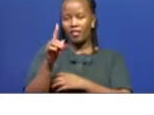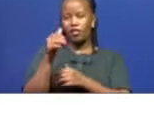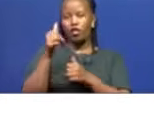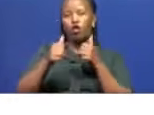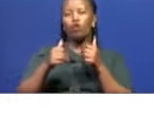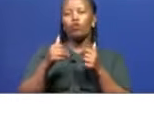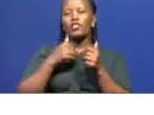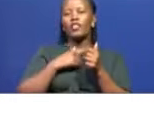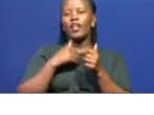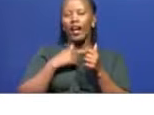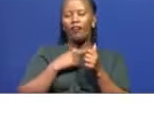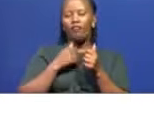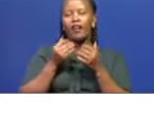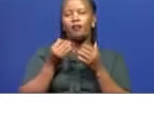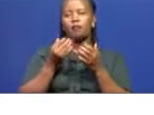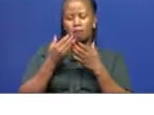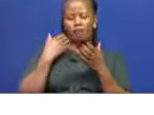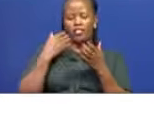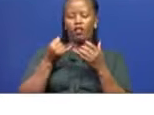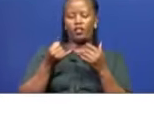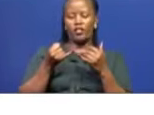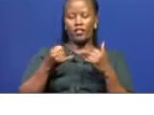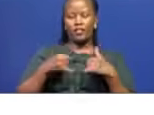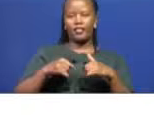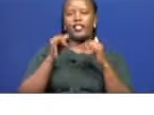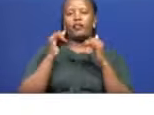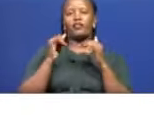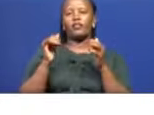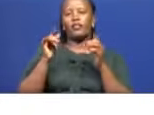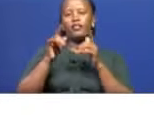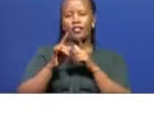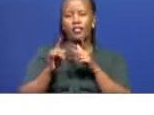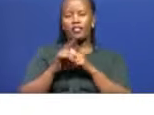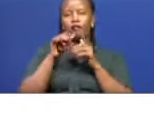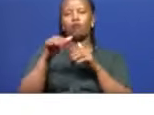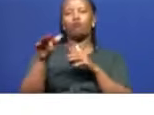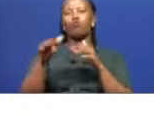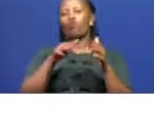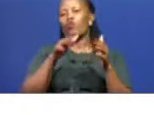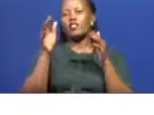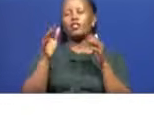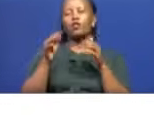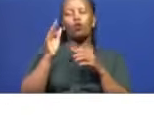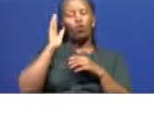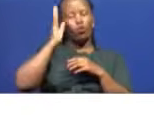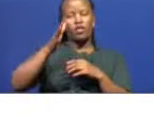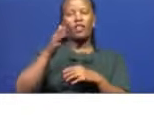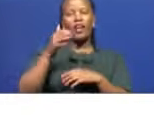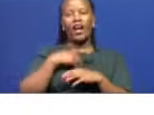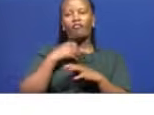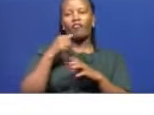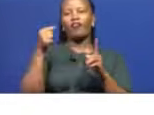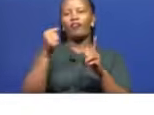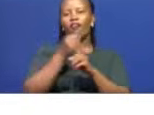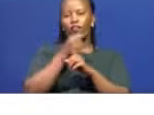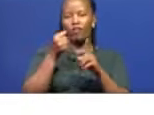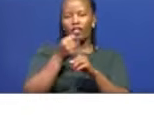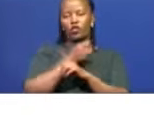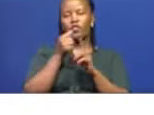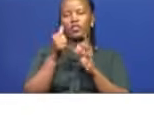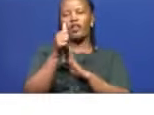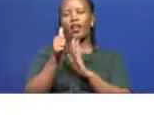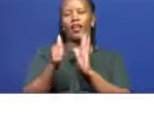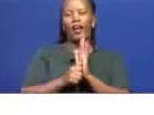a sham trial in, and the same will amount to a violation of Article